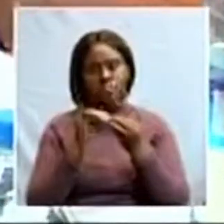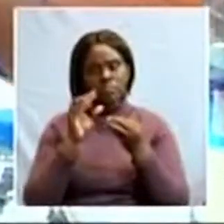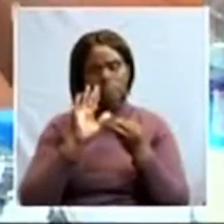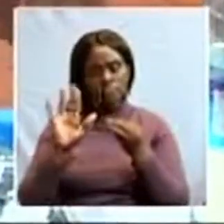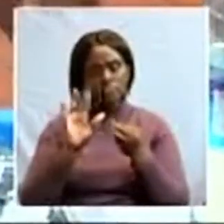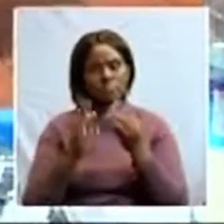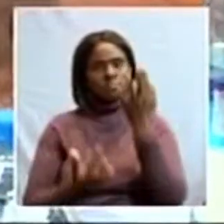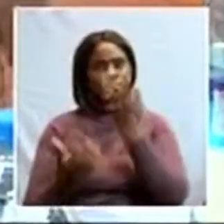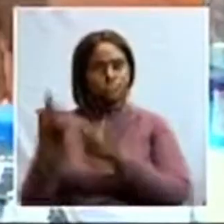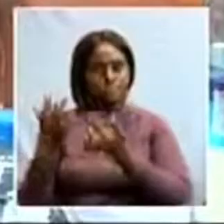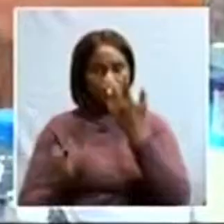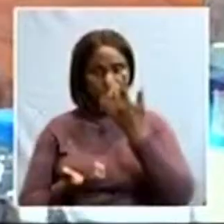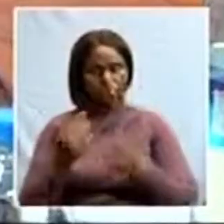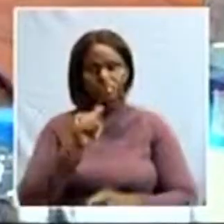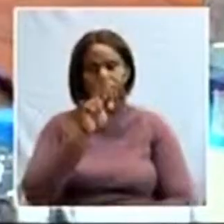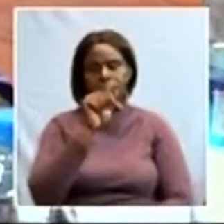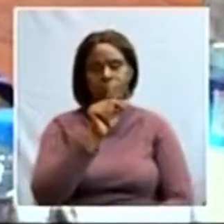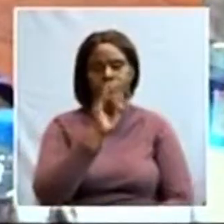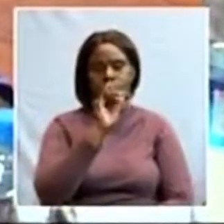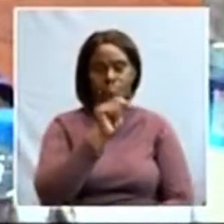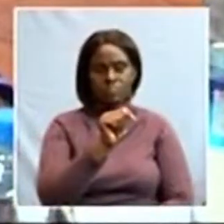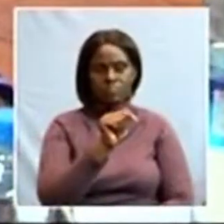the fire unit.